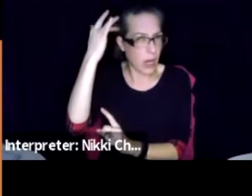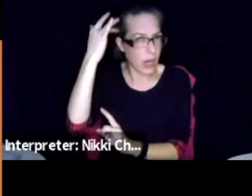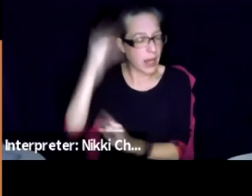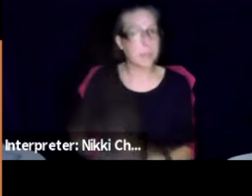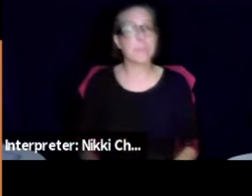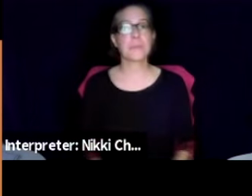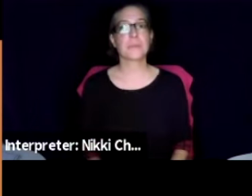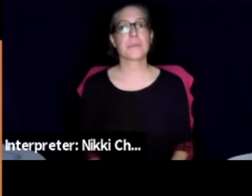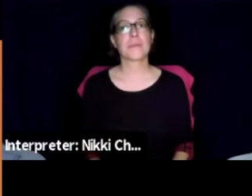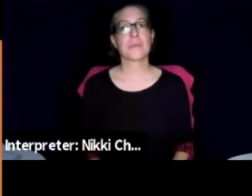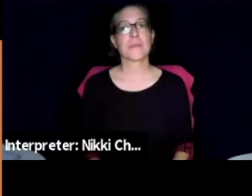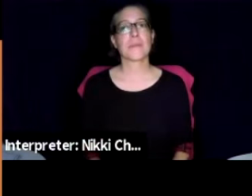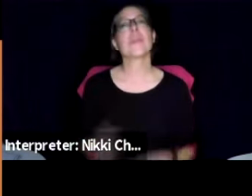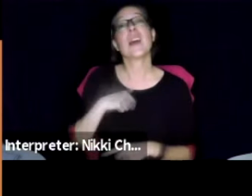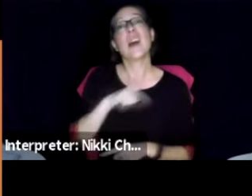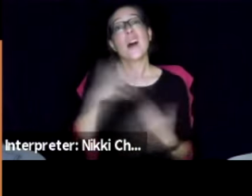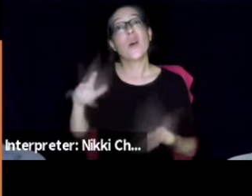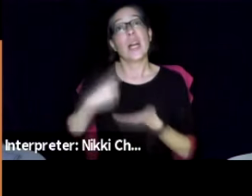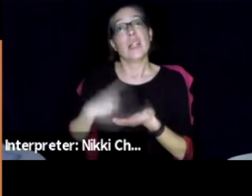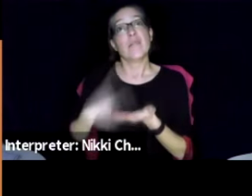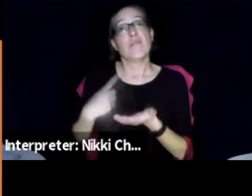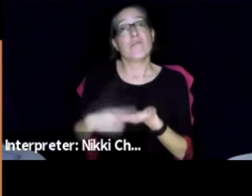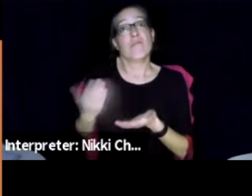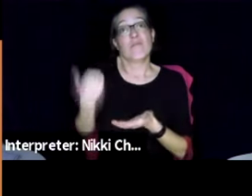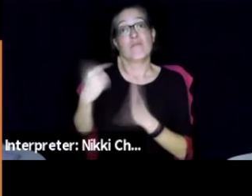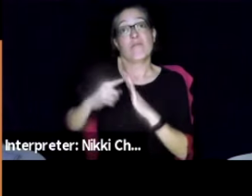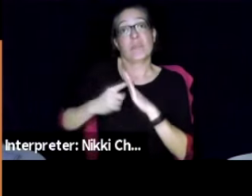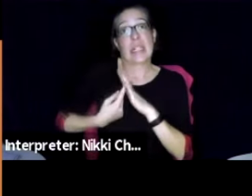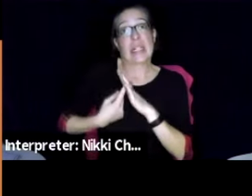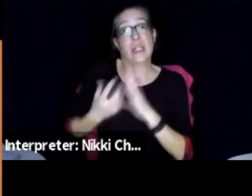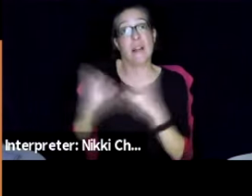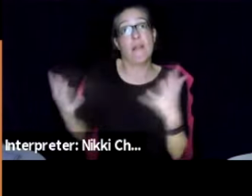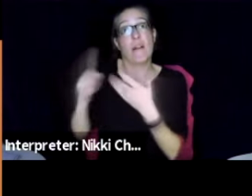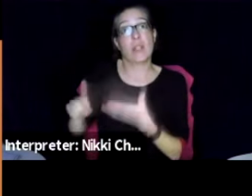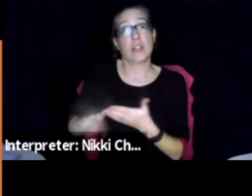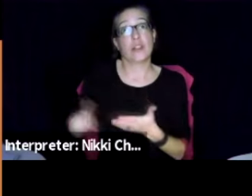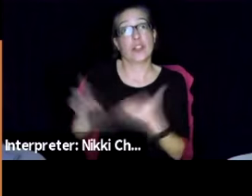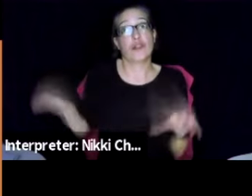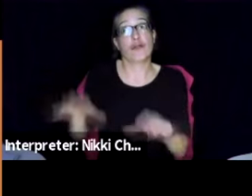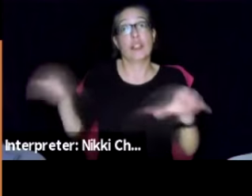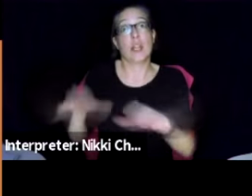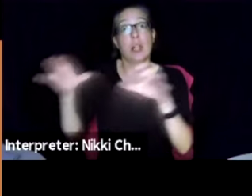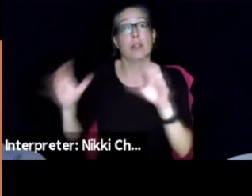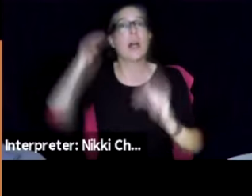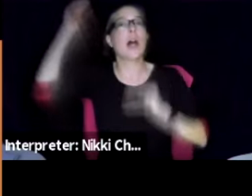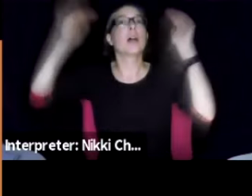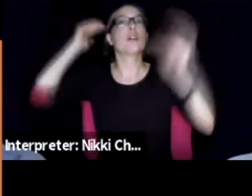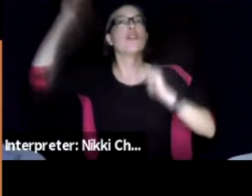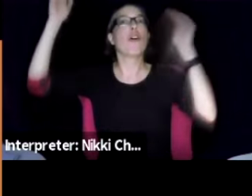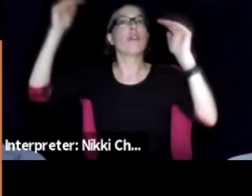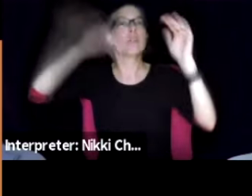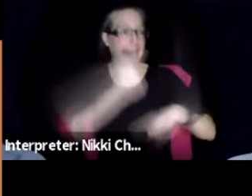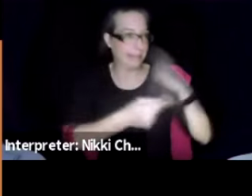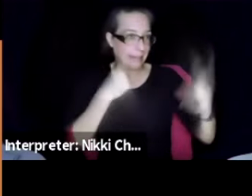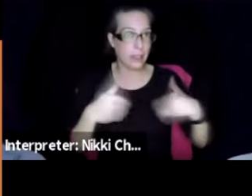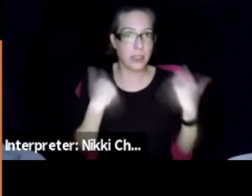talked about in the beginning, a lot of research that is conducted is adults telling youth what to do and telling youth